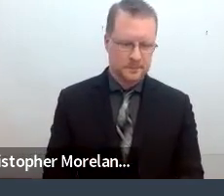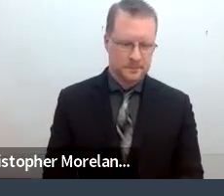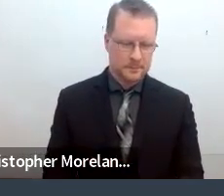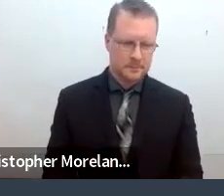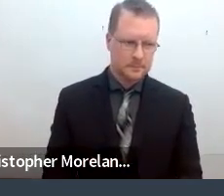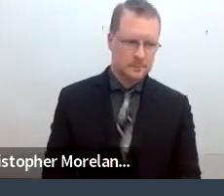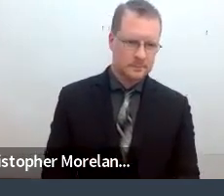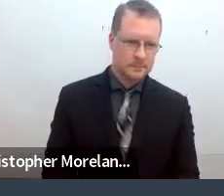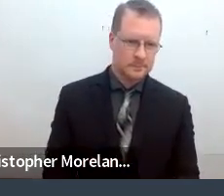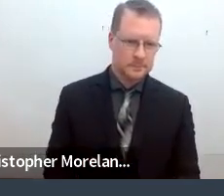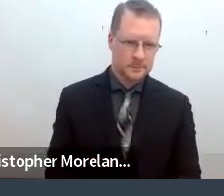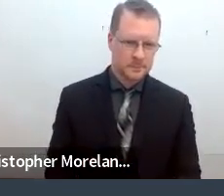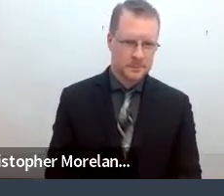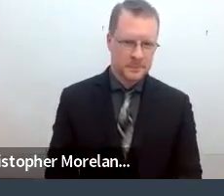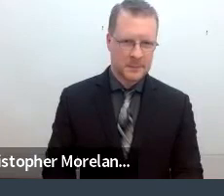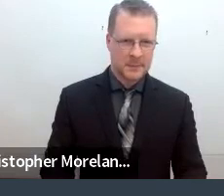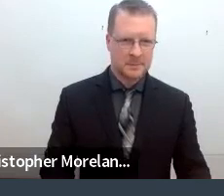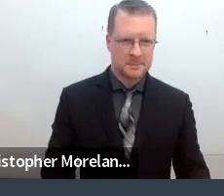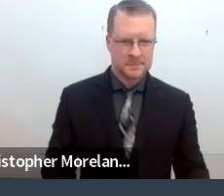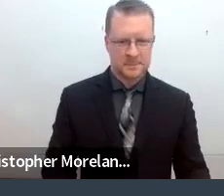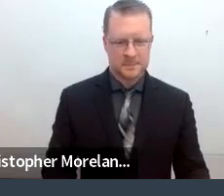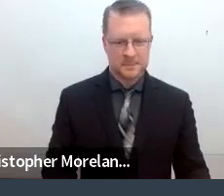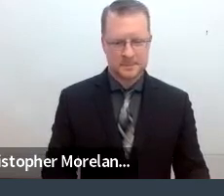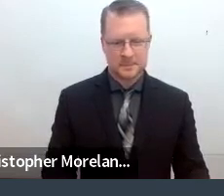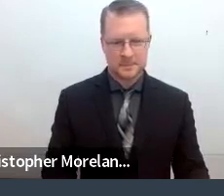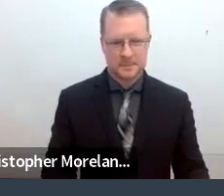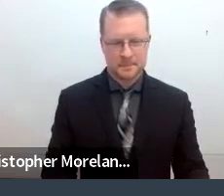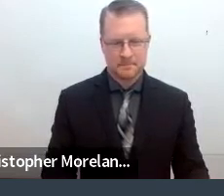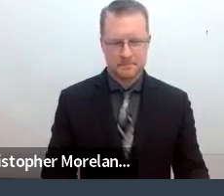providing recommendations for items to be included on their annual survey.